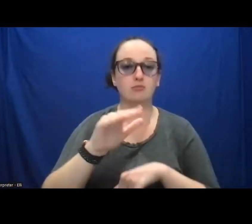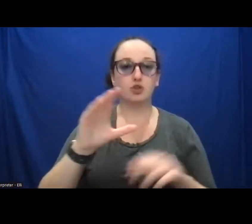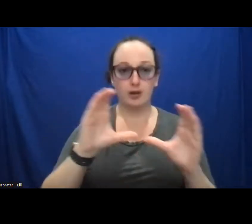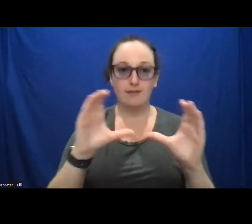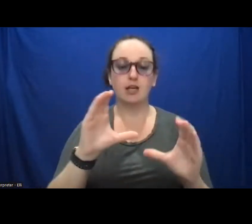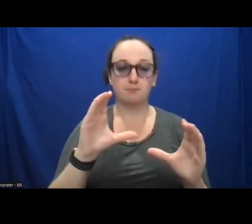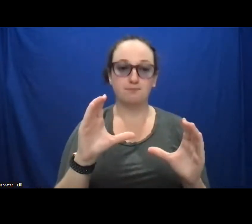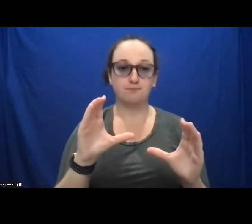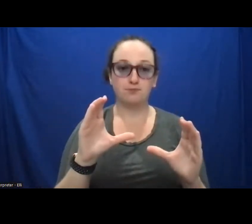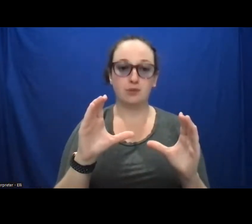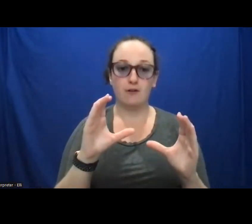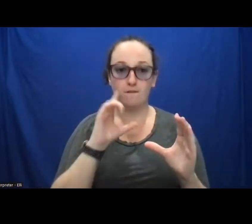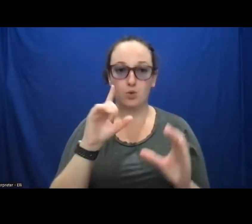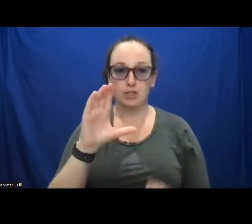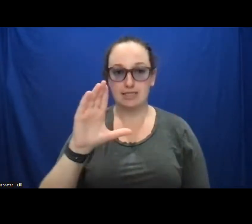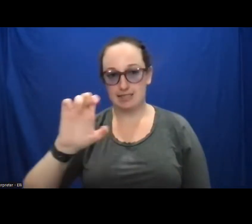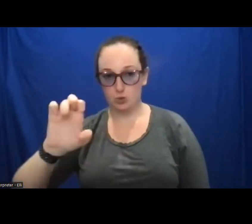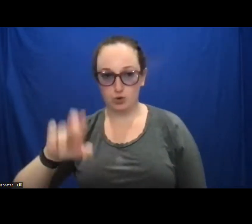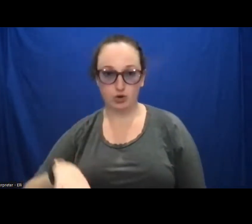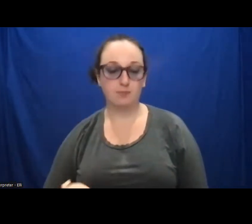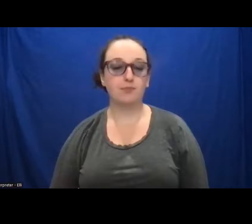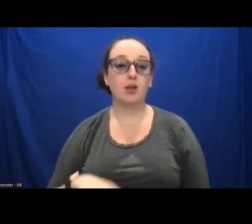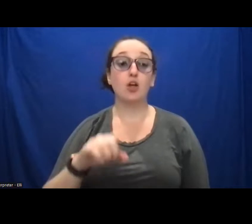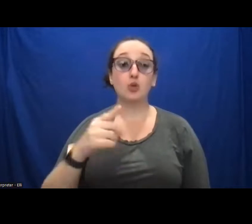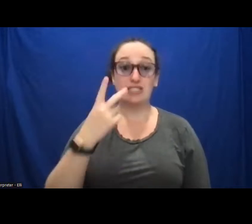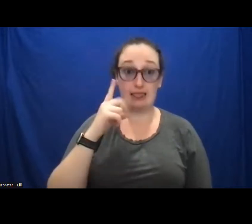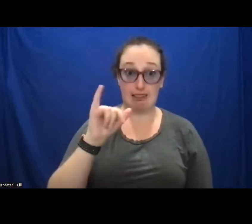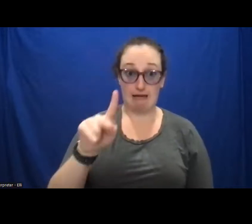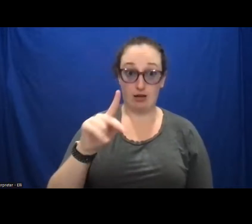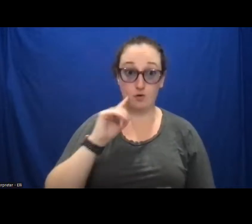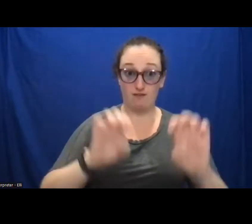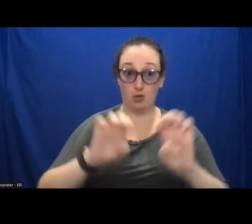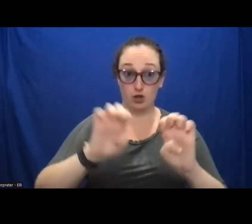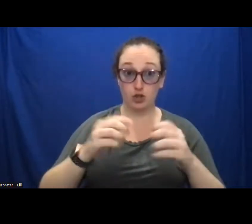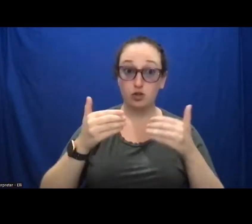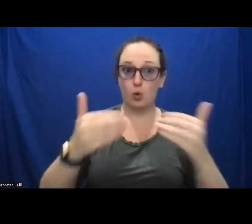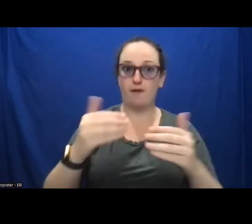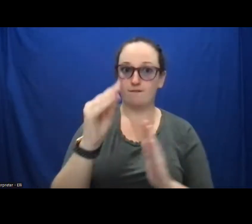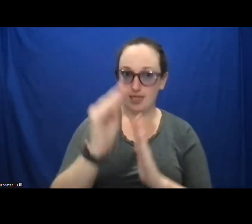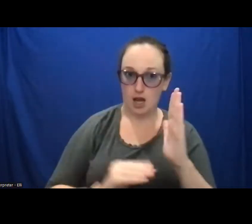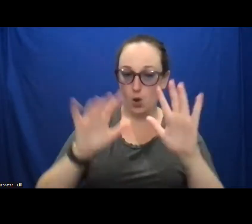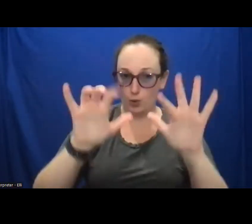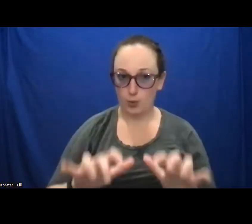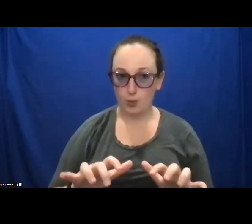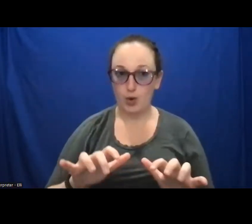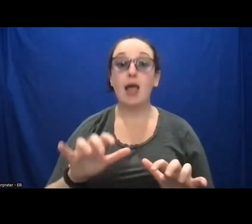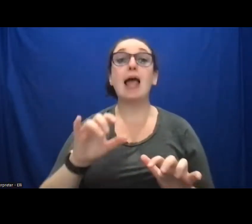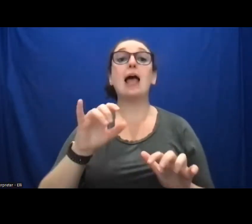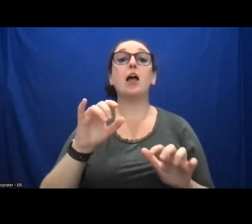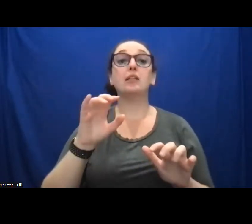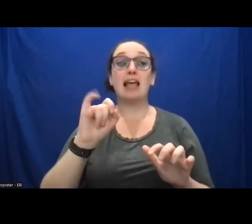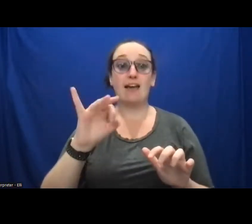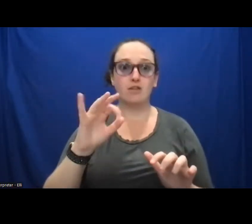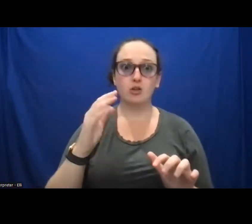certificate. So that that link I put in the chat, you just need to fill that out. We'll also include that link in the follow-up email. So if you